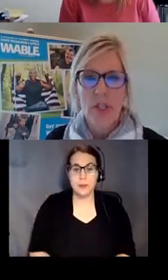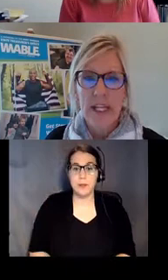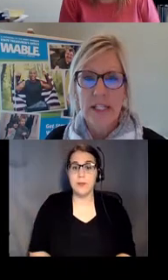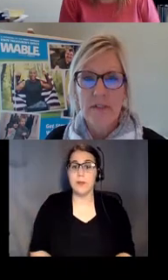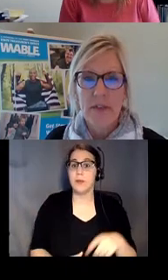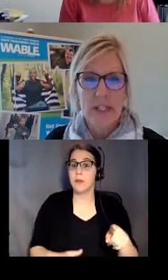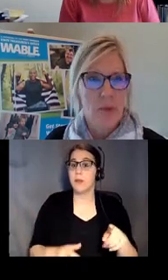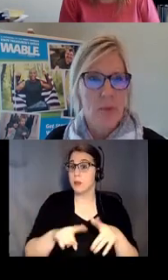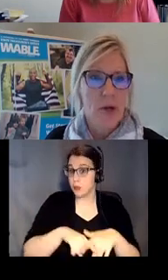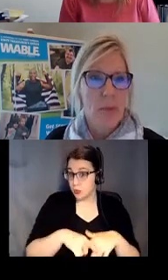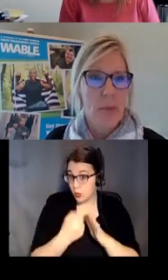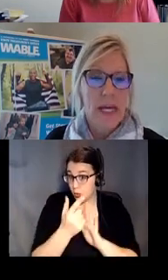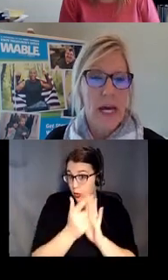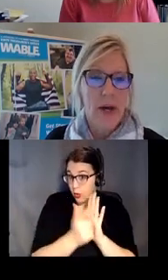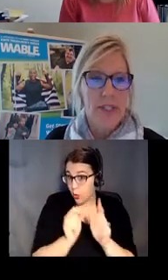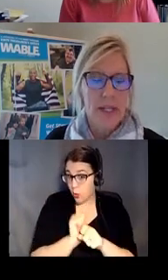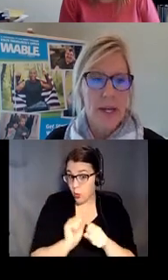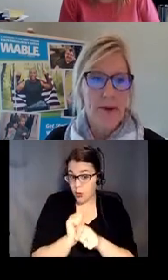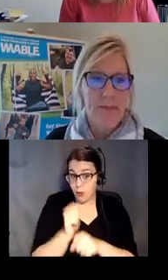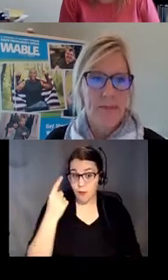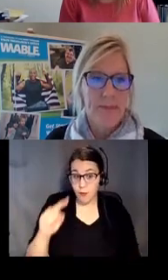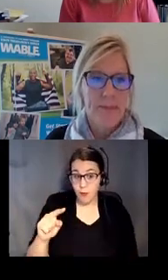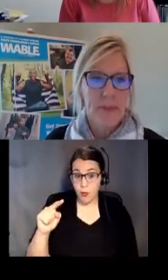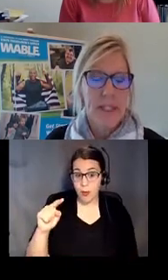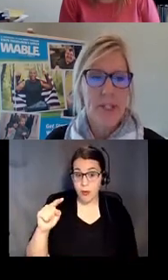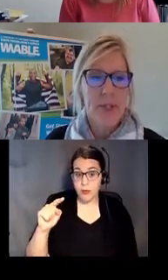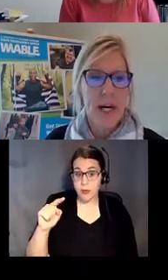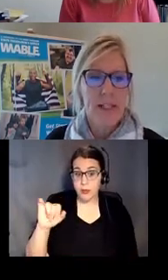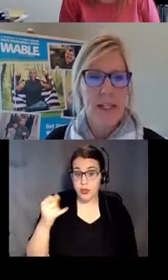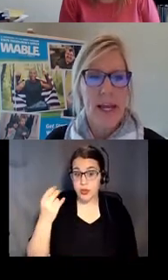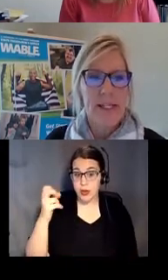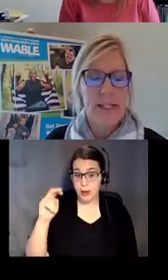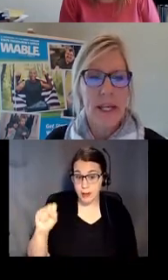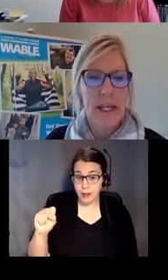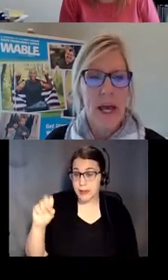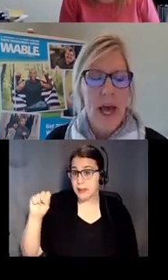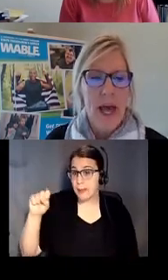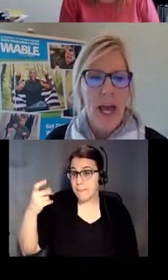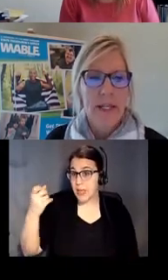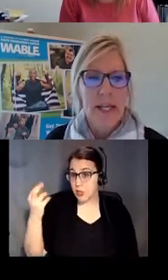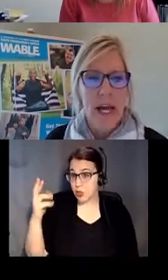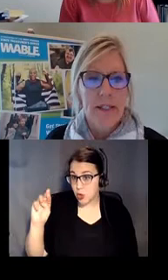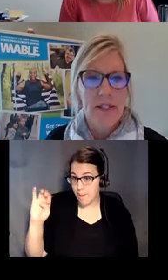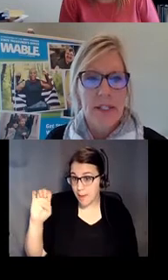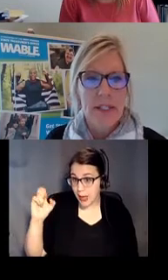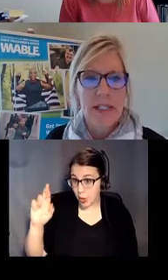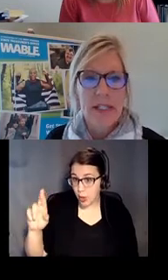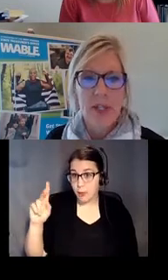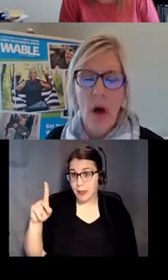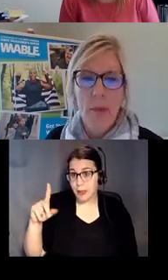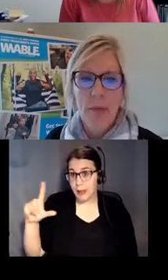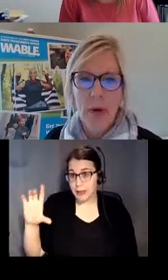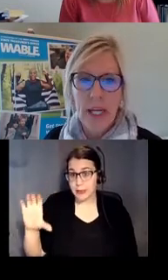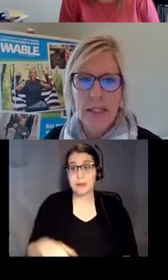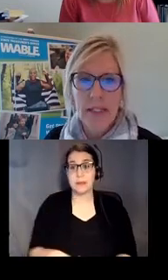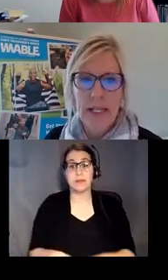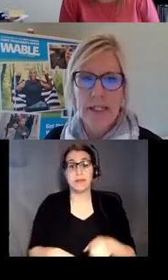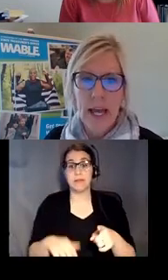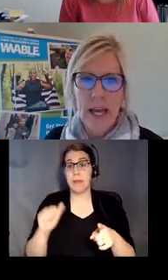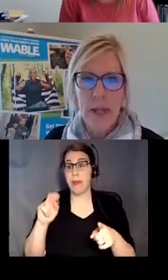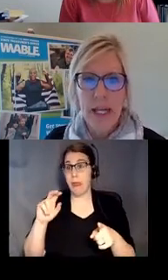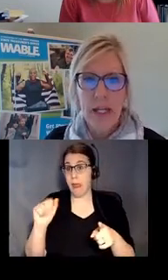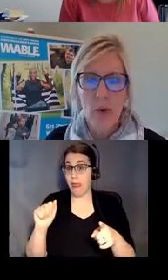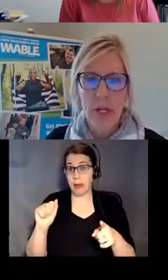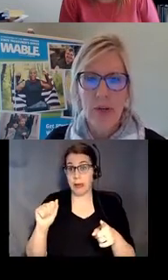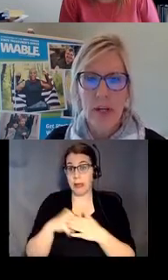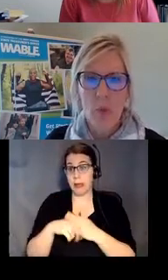for Jenkins, Fenstermaker, PLLC. In 2018, Anna's excellence as a top-rated